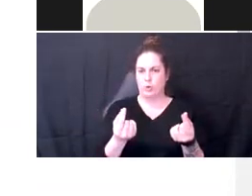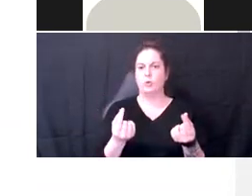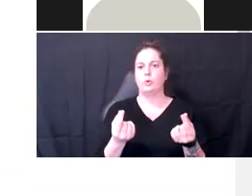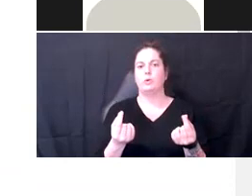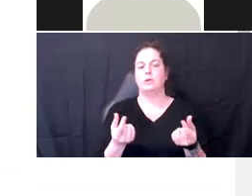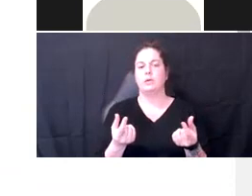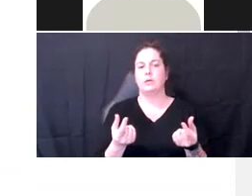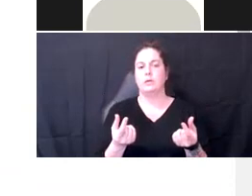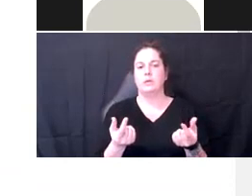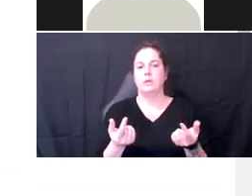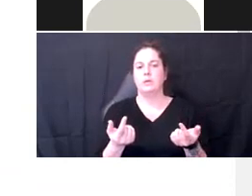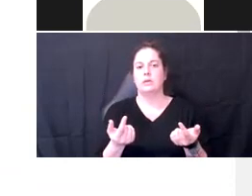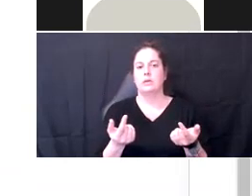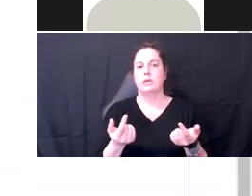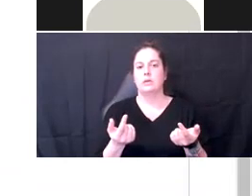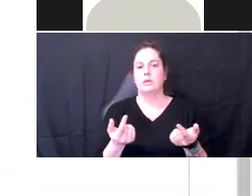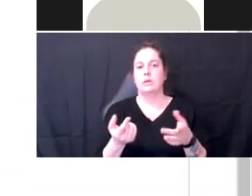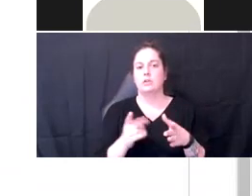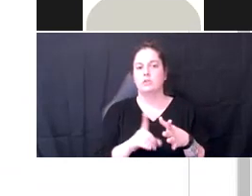into our